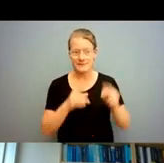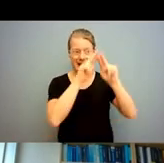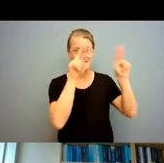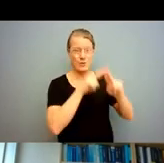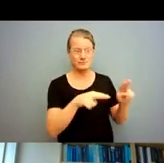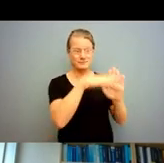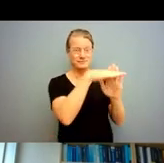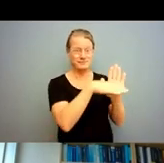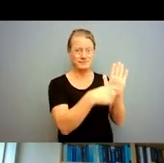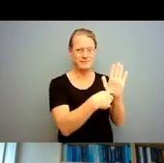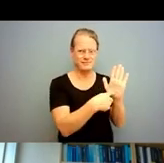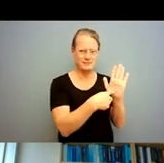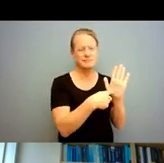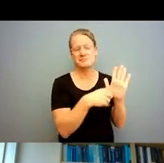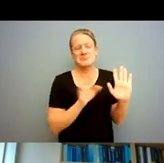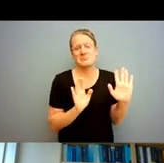main